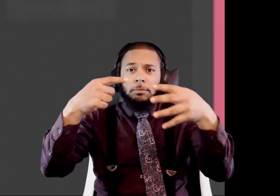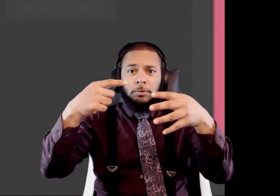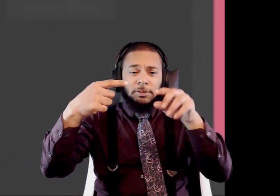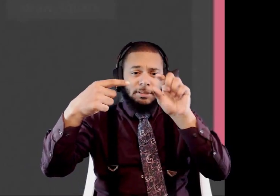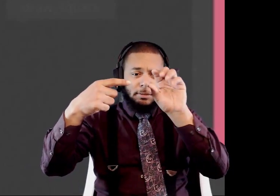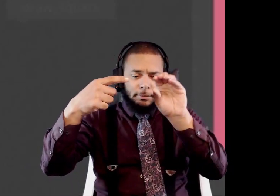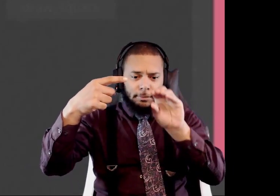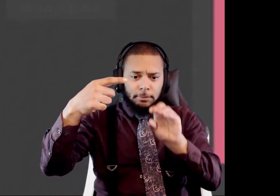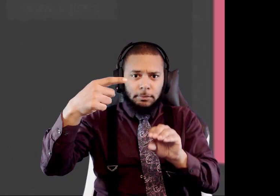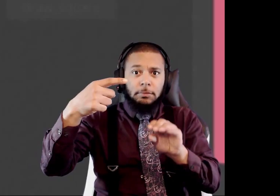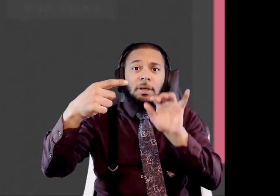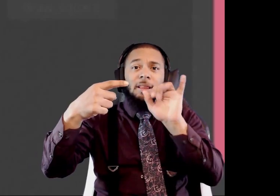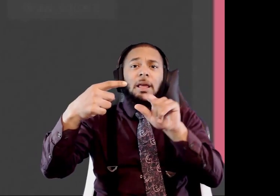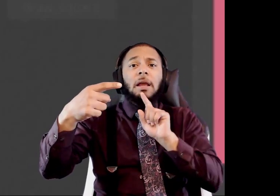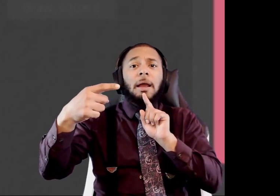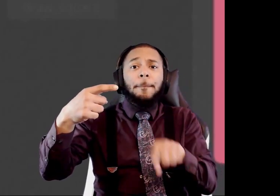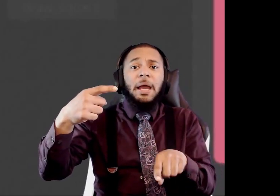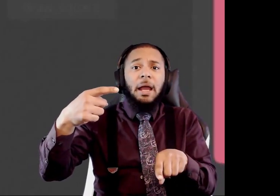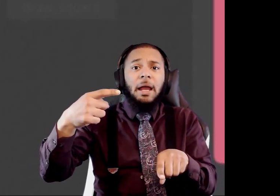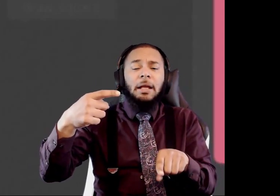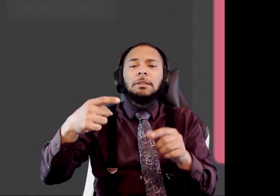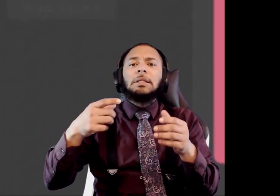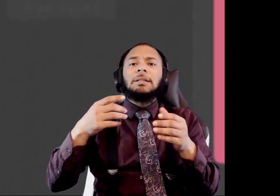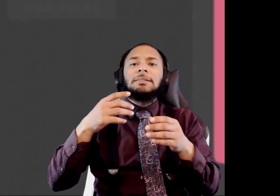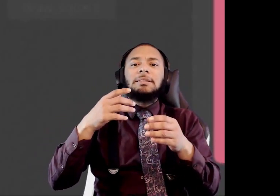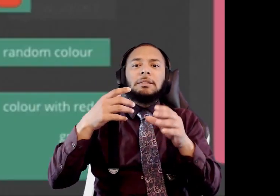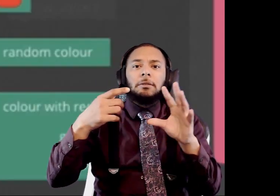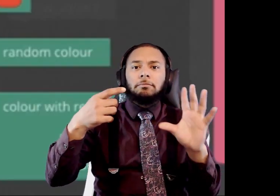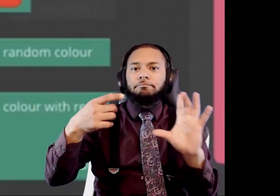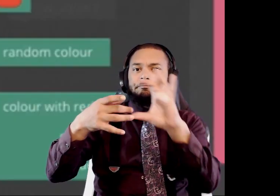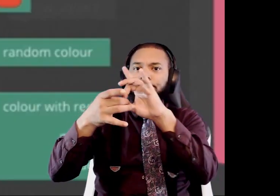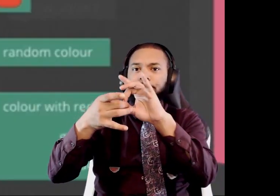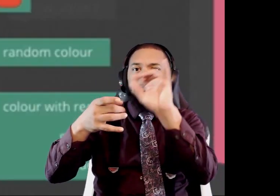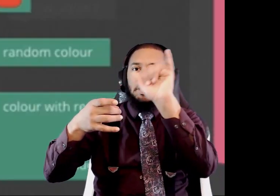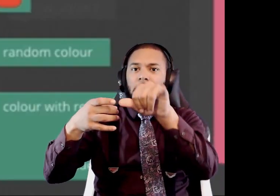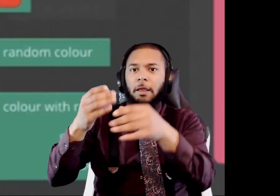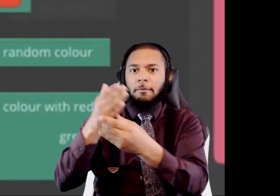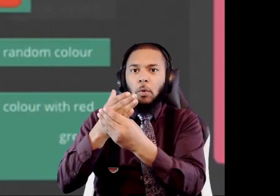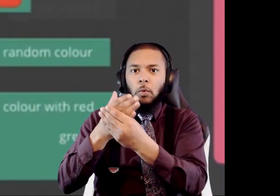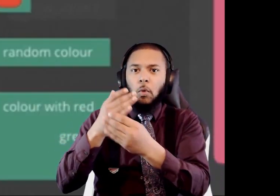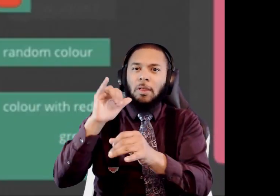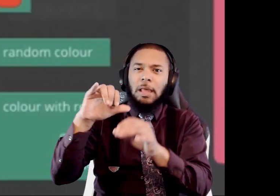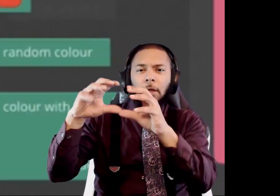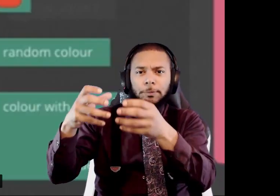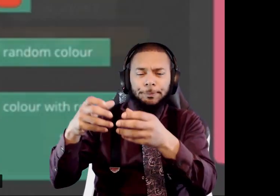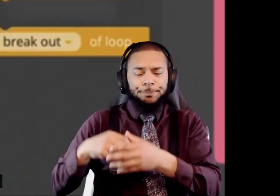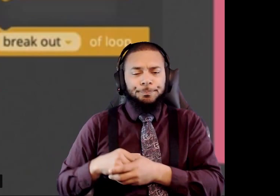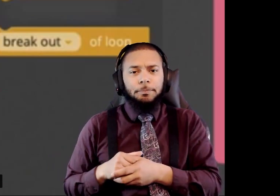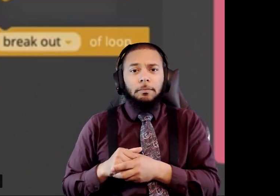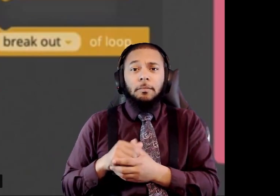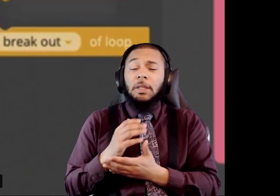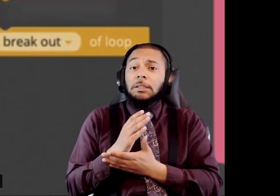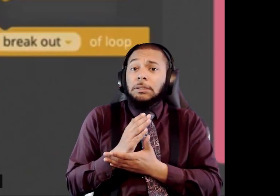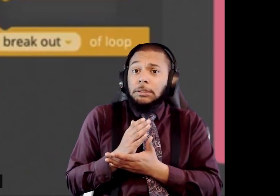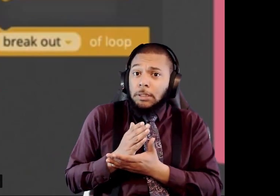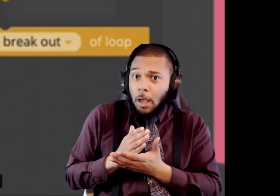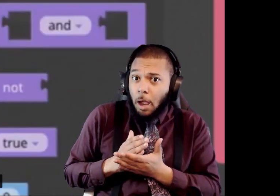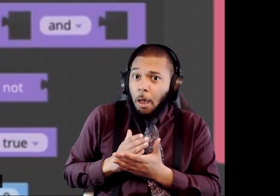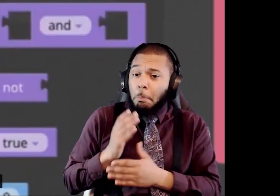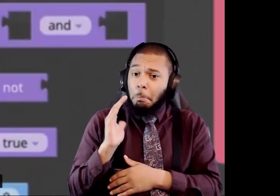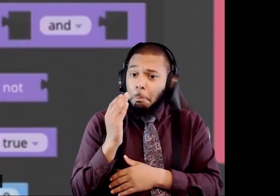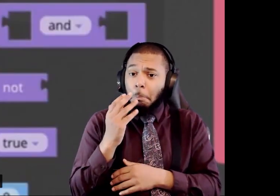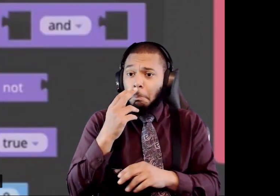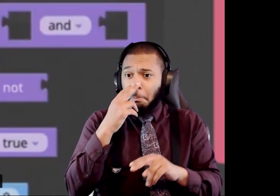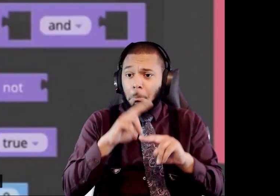each methods that are located in that folder. And so some of those look fun and they look like they might